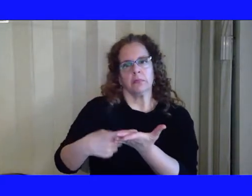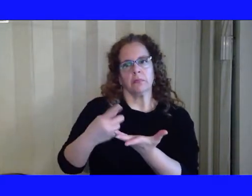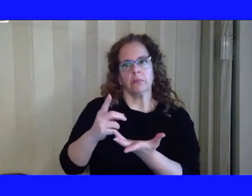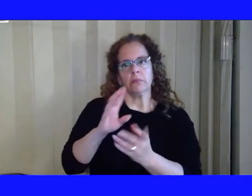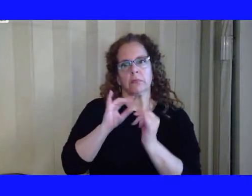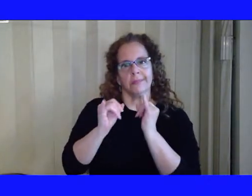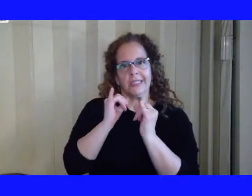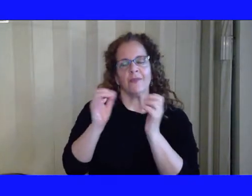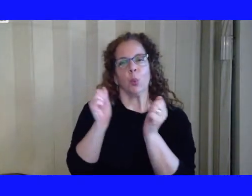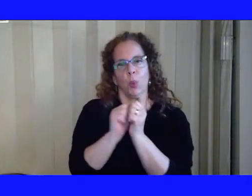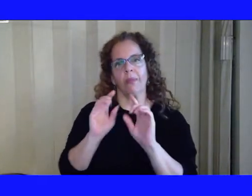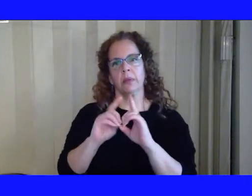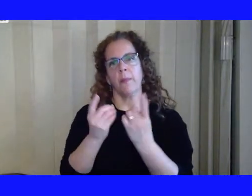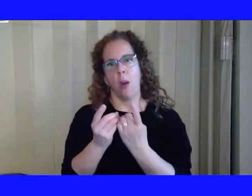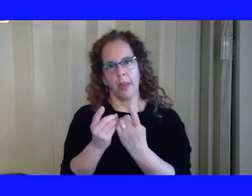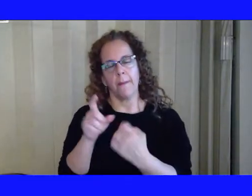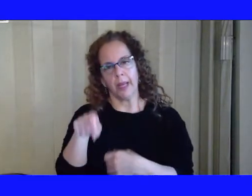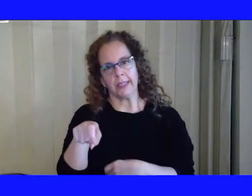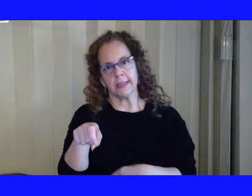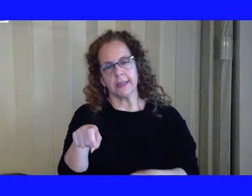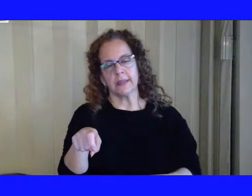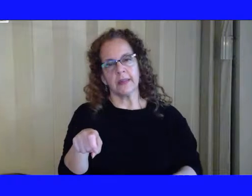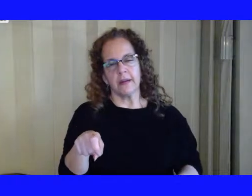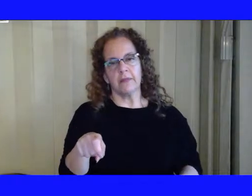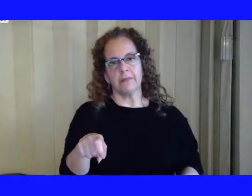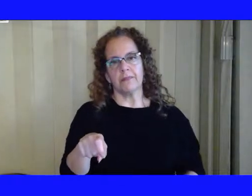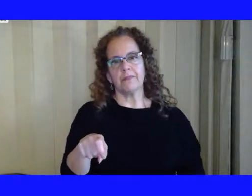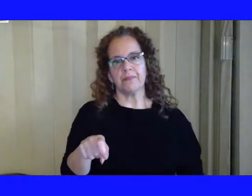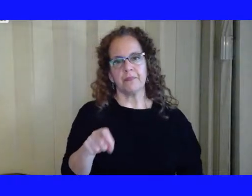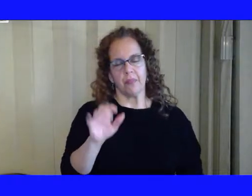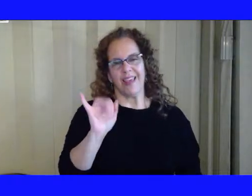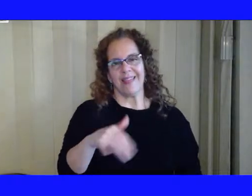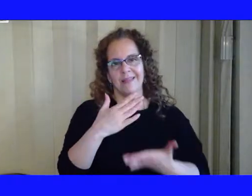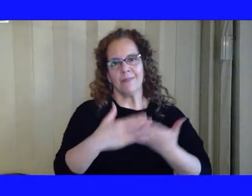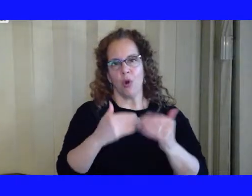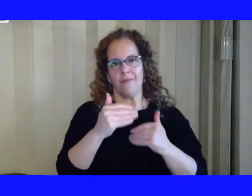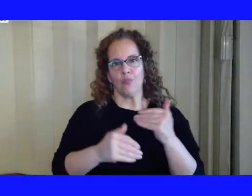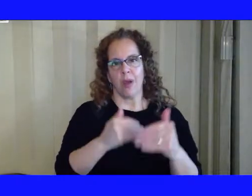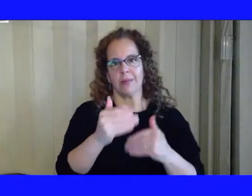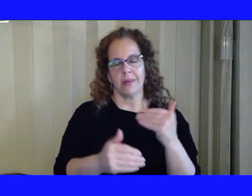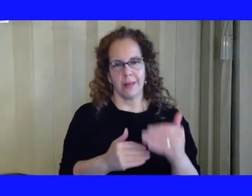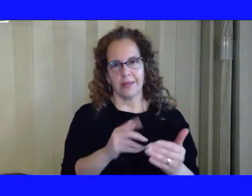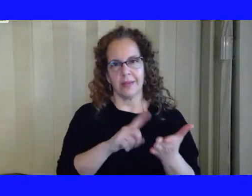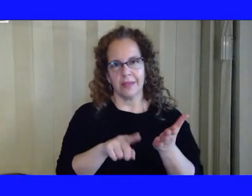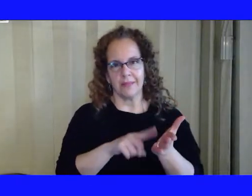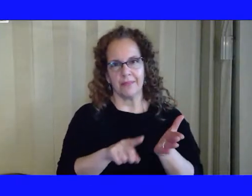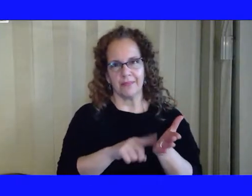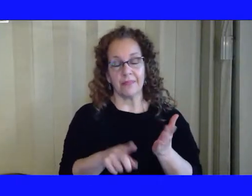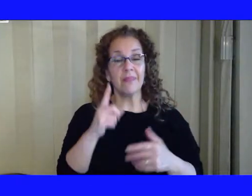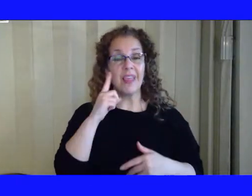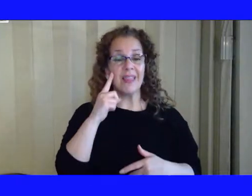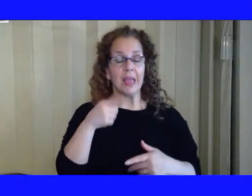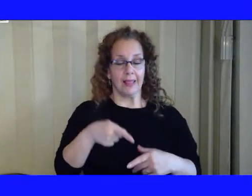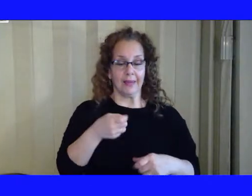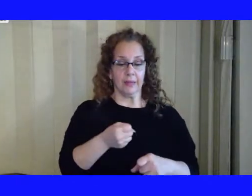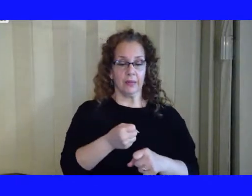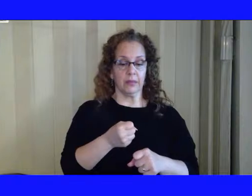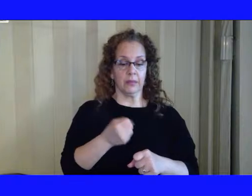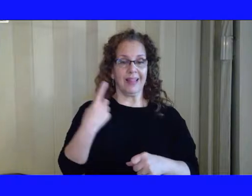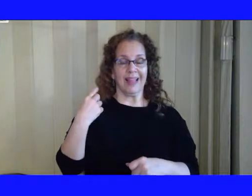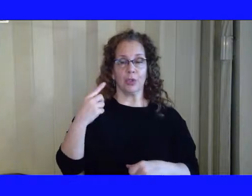to return to work, because it's very important to bring our staff back to work. So those are also tried